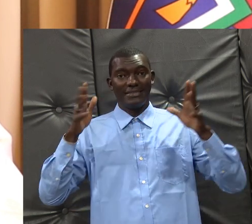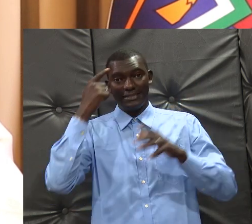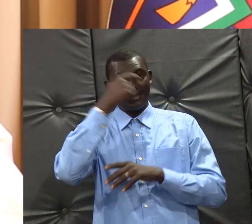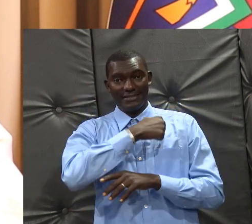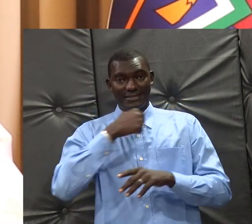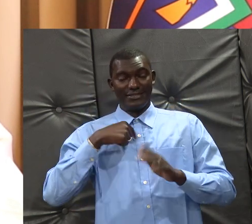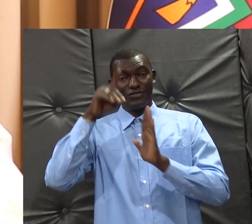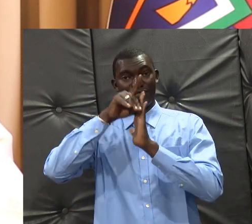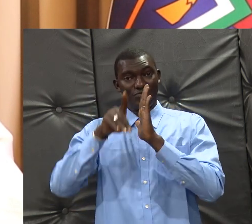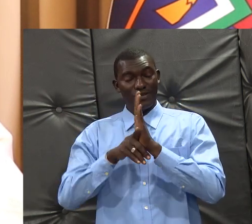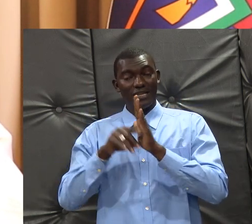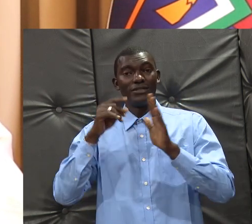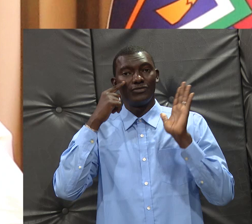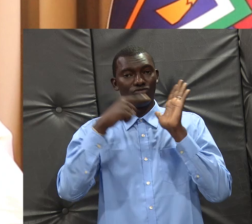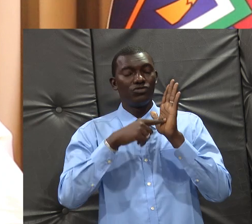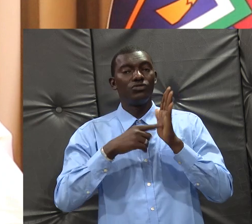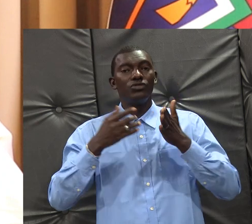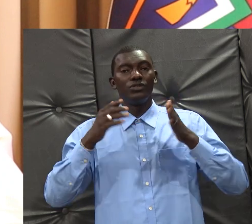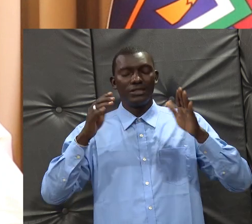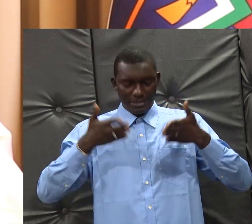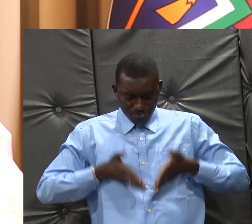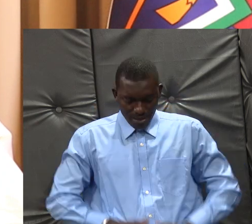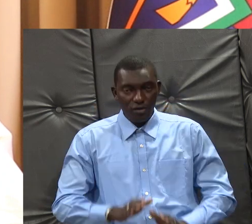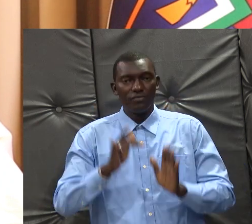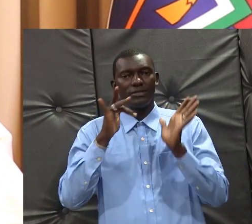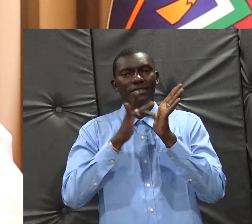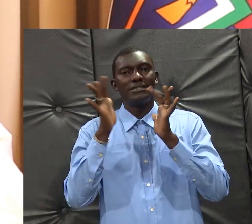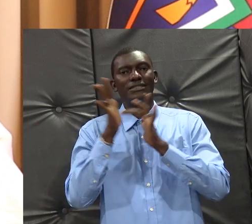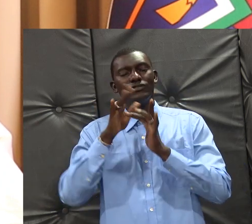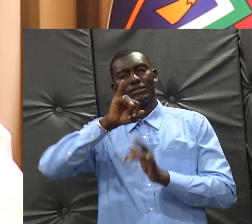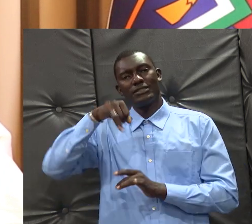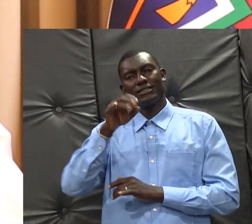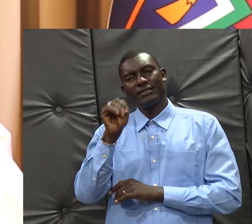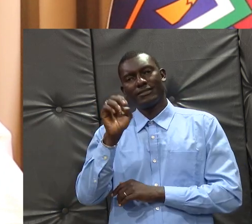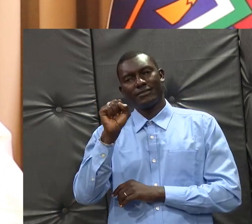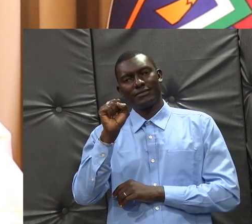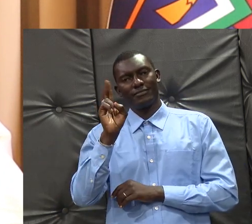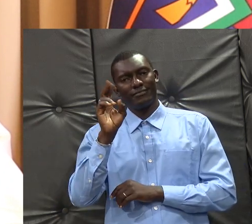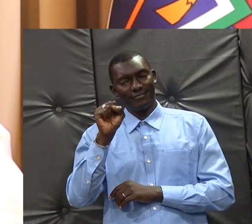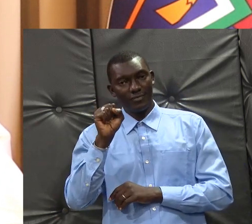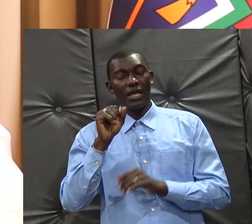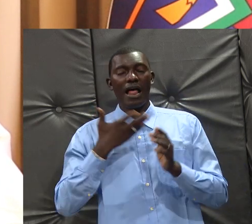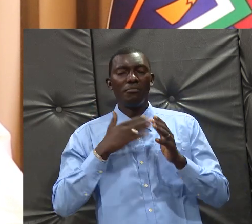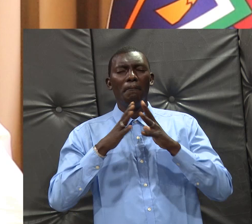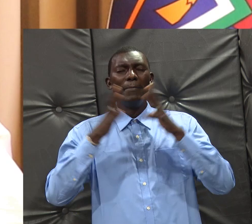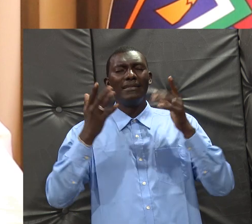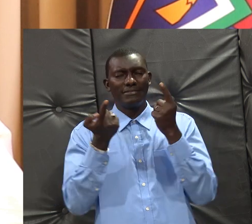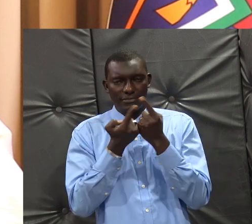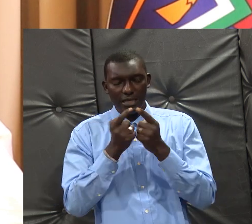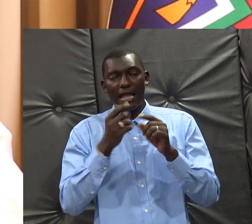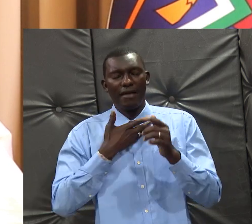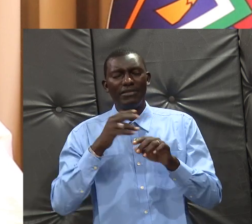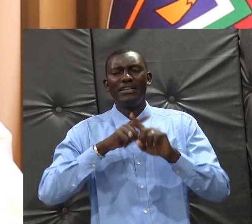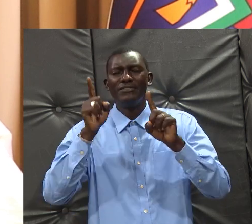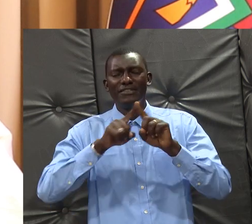great religious feast marks the celebration of the birth of Jesus Christ. It comes with multiple implications